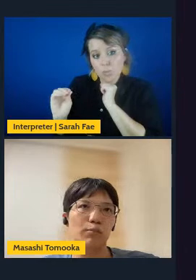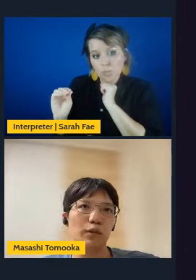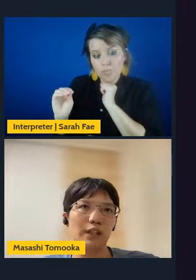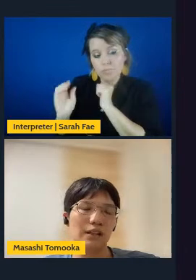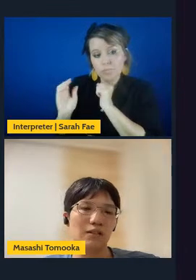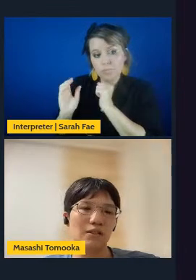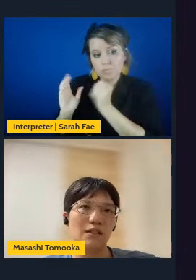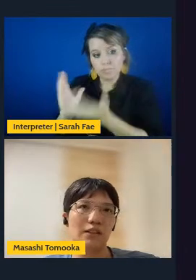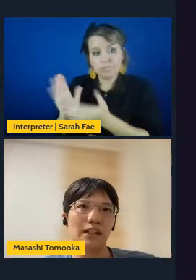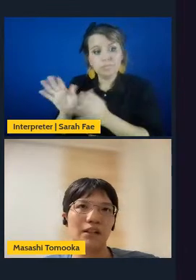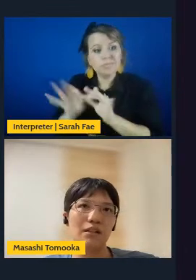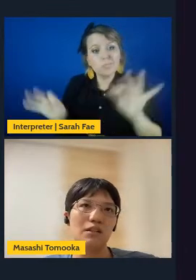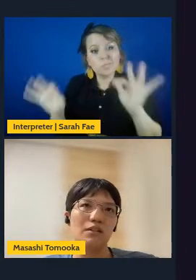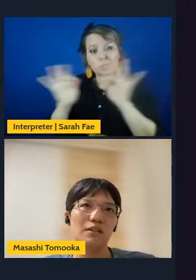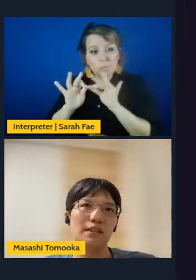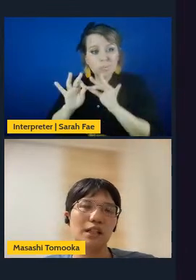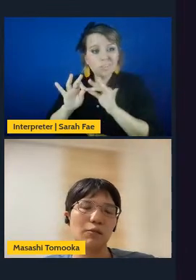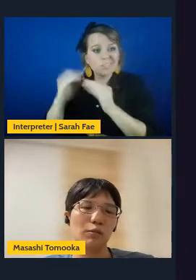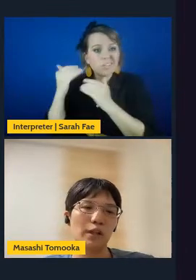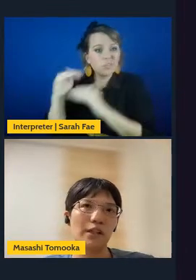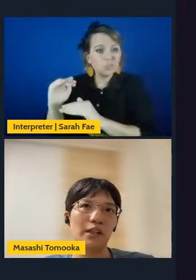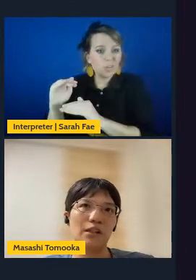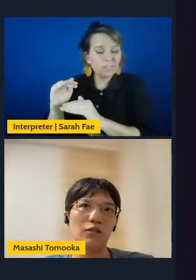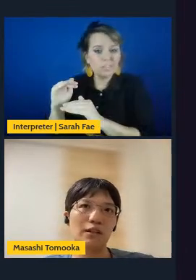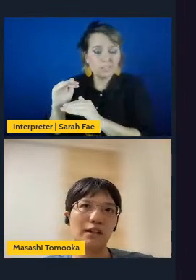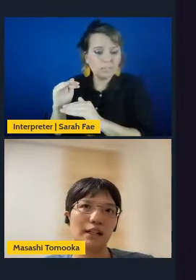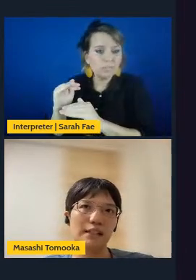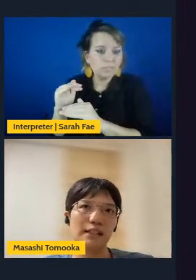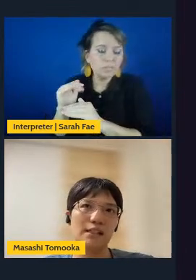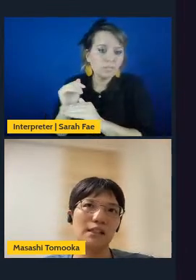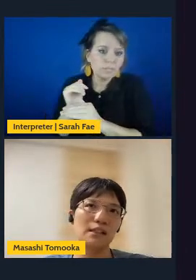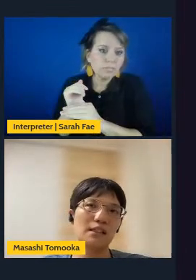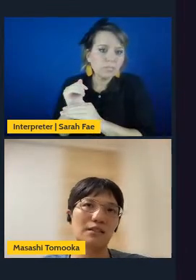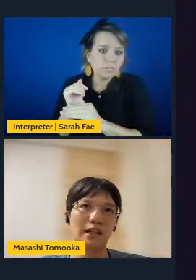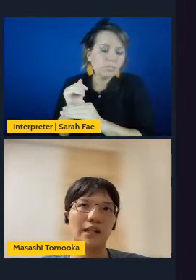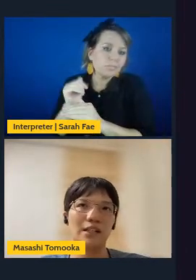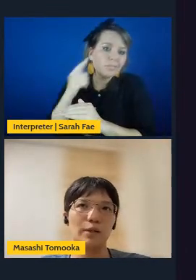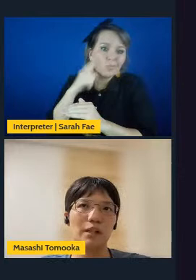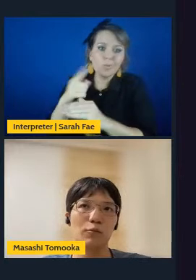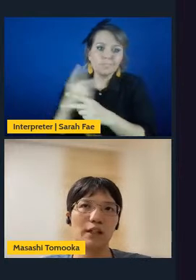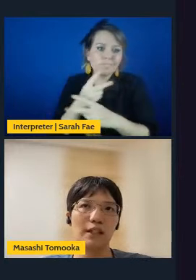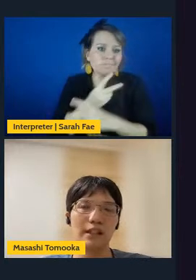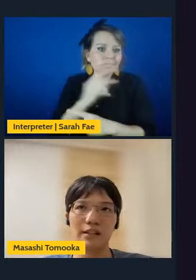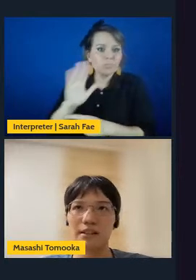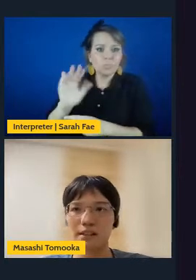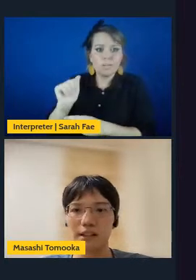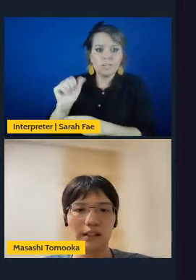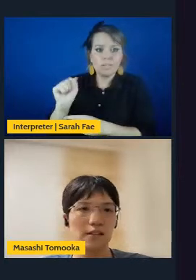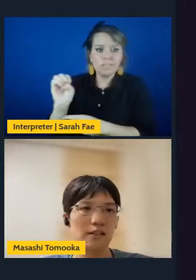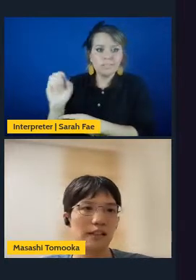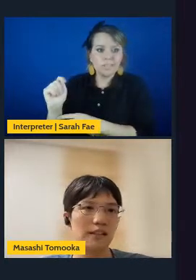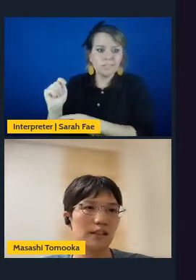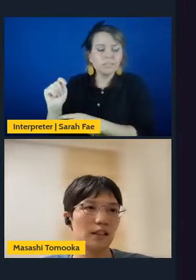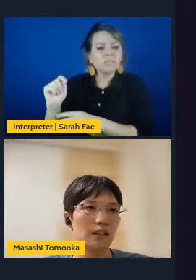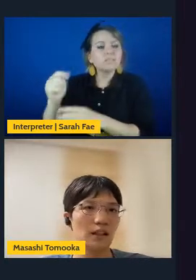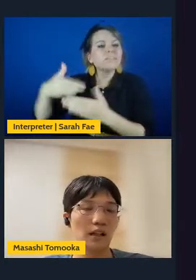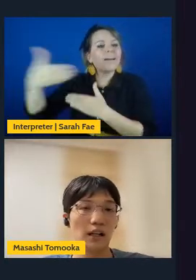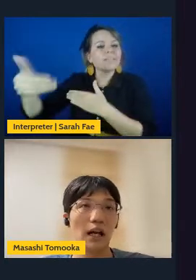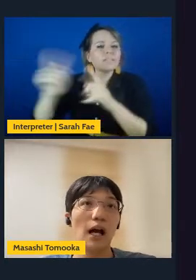an important constraint to think about building front-end assets. So I'll explain more details in the next